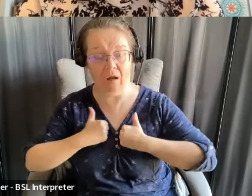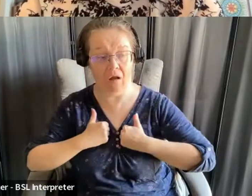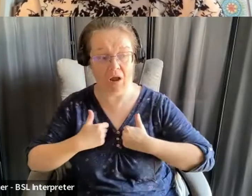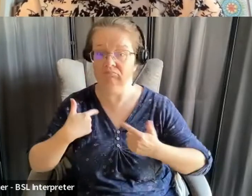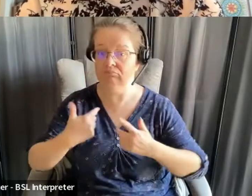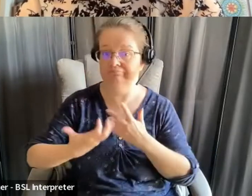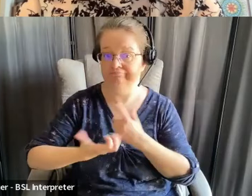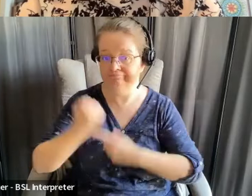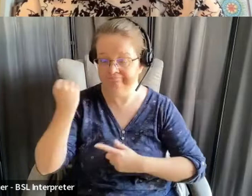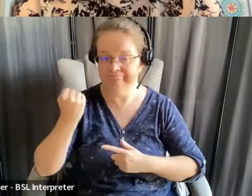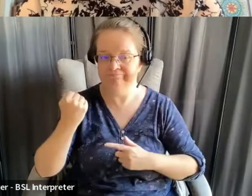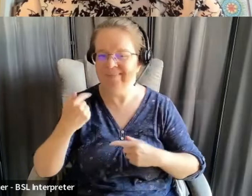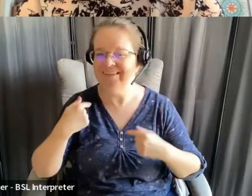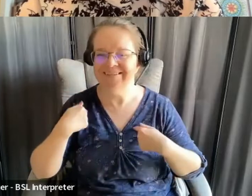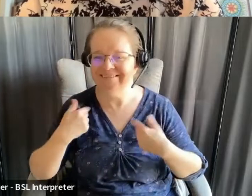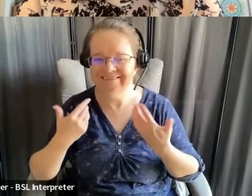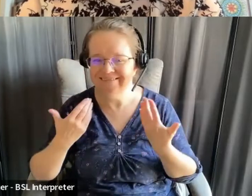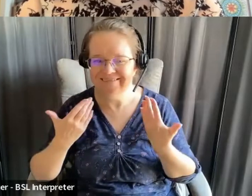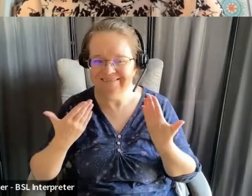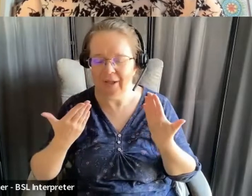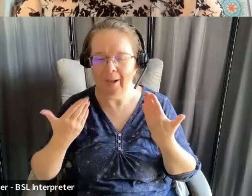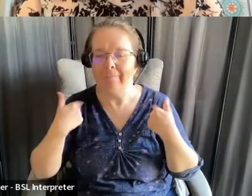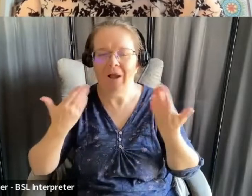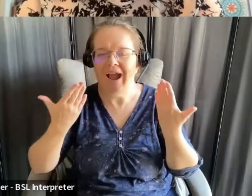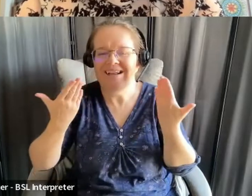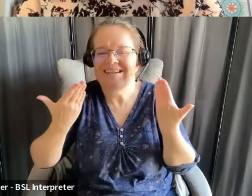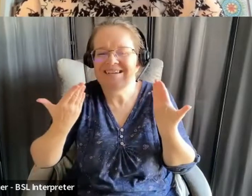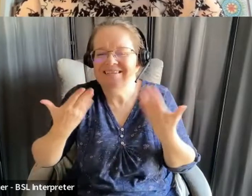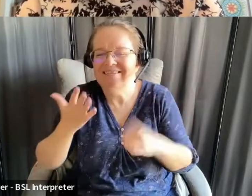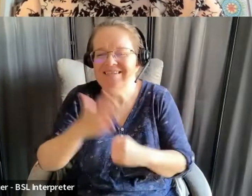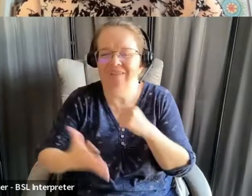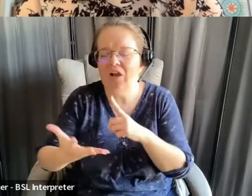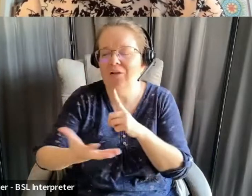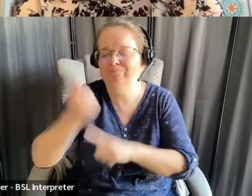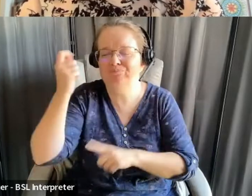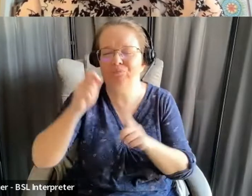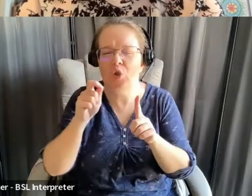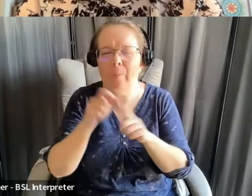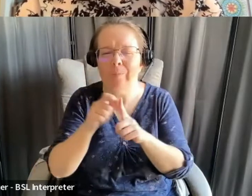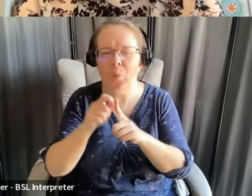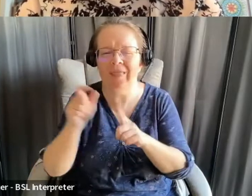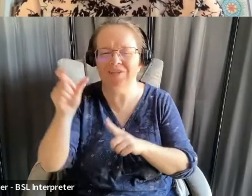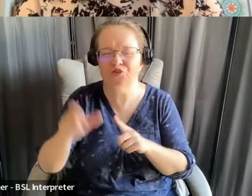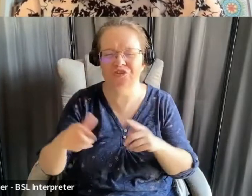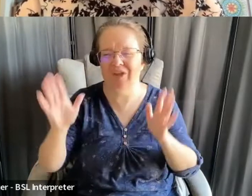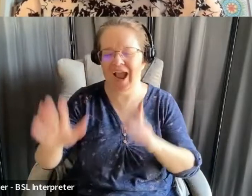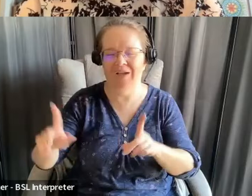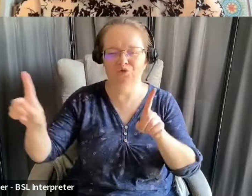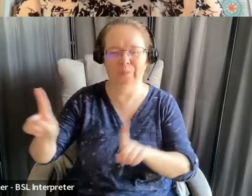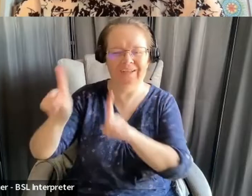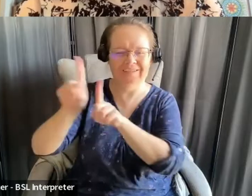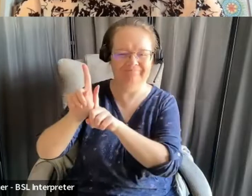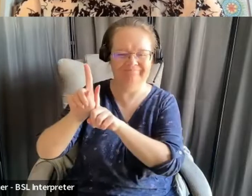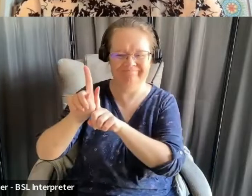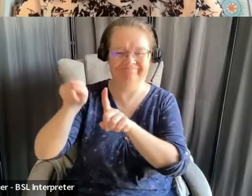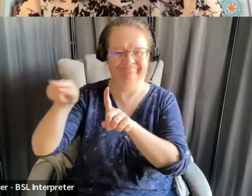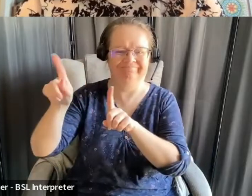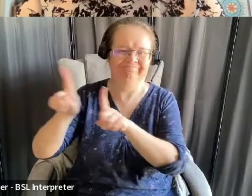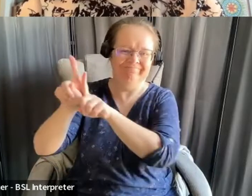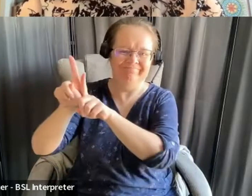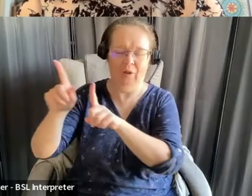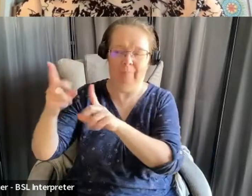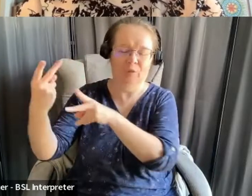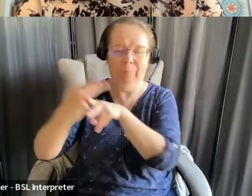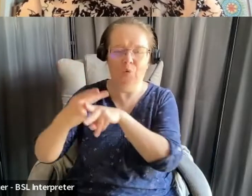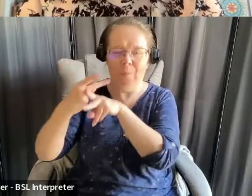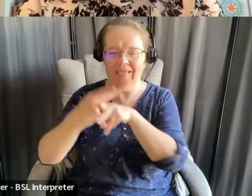but never managed to get pupillage, which is the kind of last final obstacle that has to be achieved before you can get your